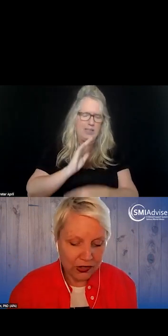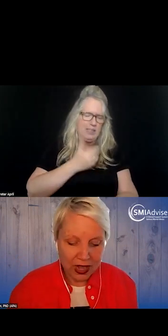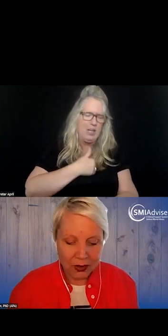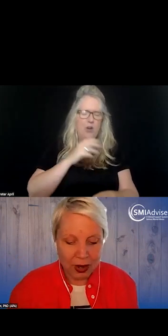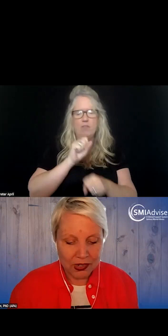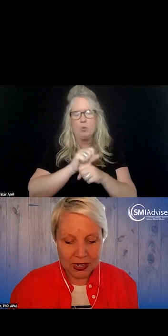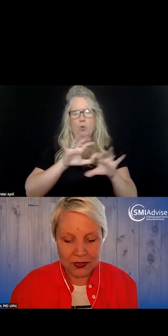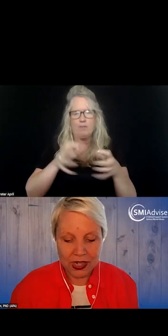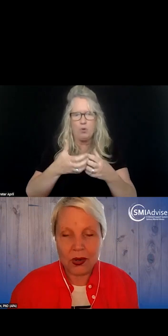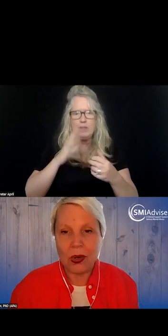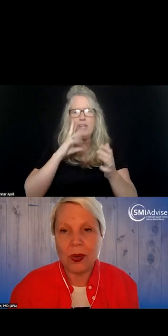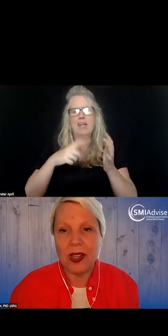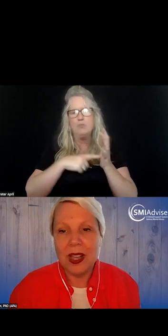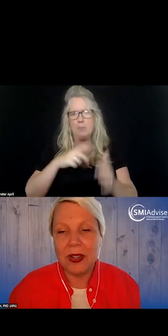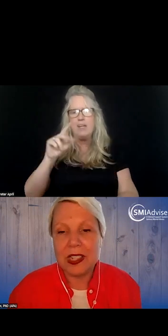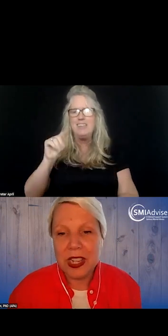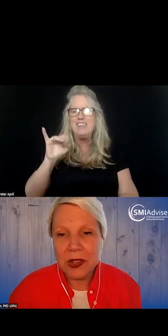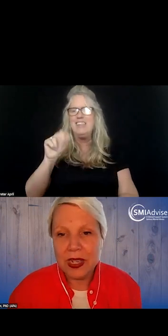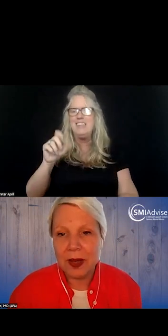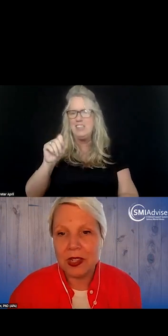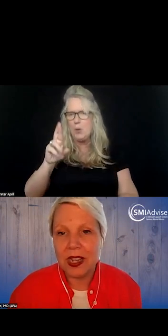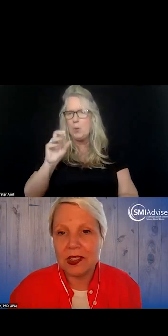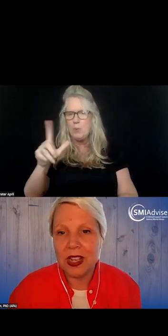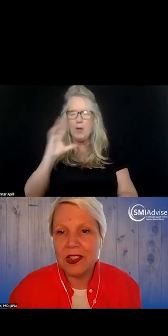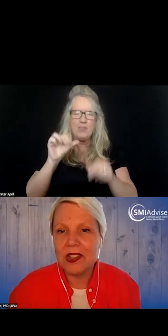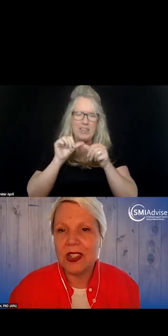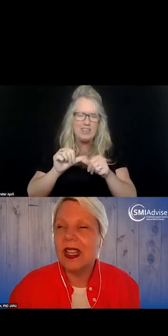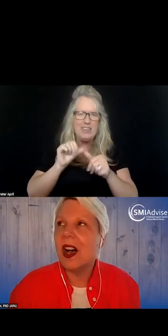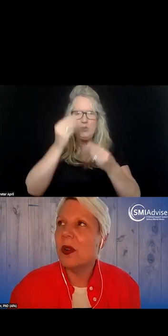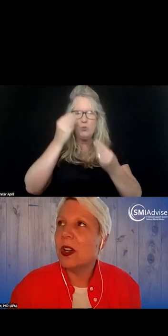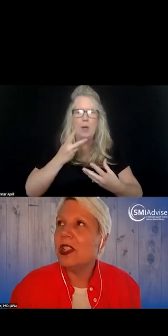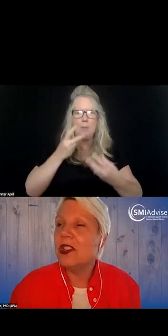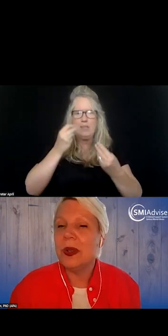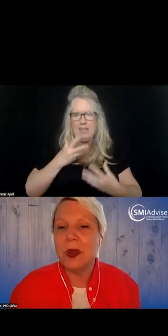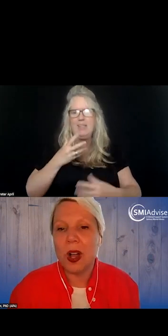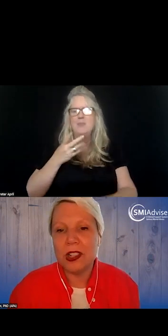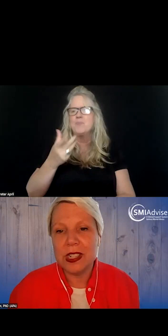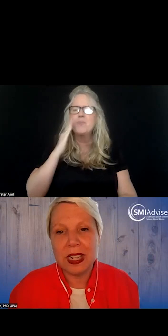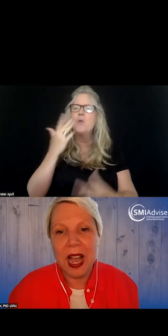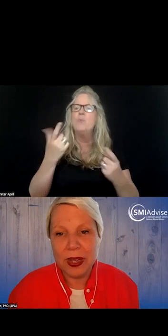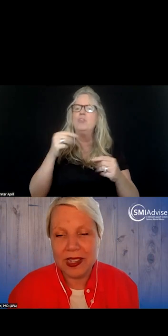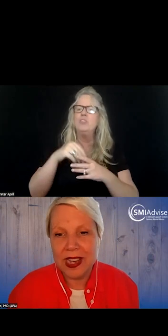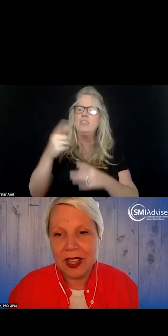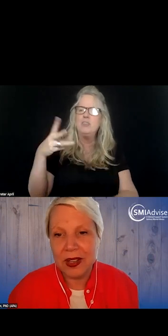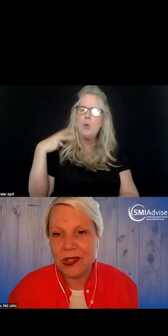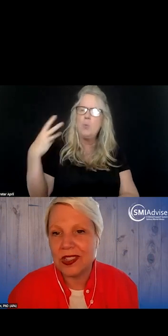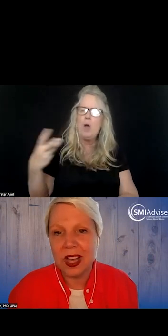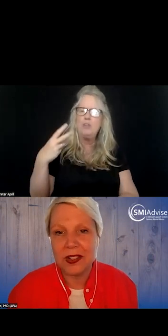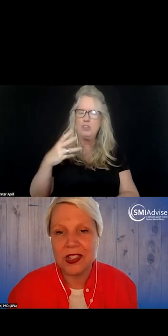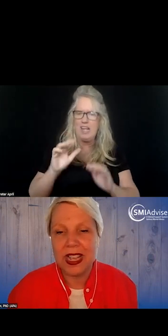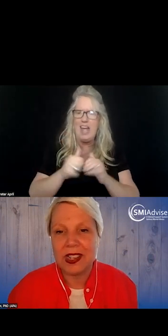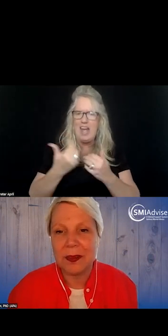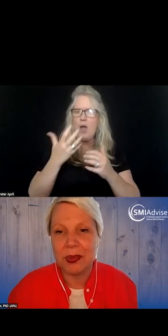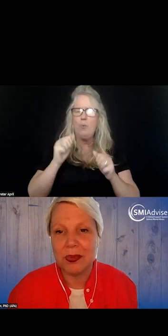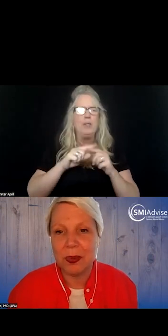of course, Representative Tina Orwell for continuing to update us just on what she's doing in Washington and how we can take those into